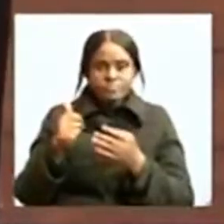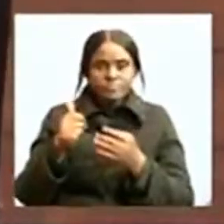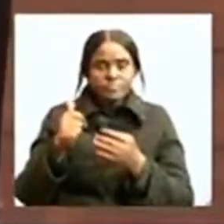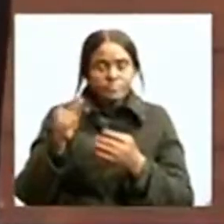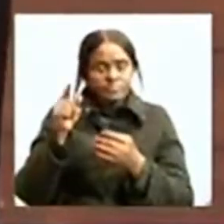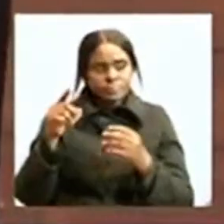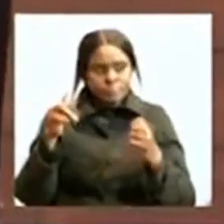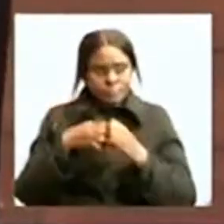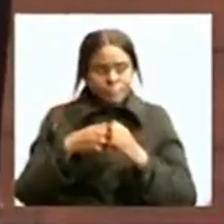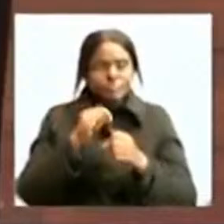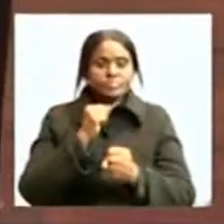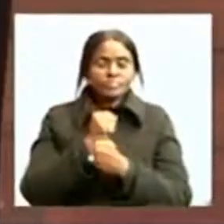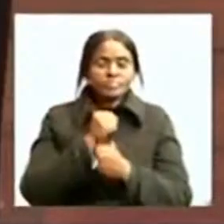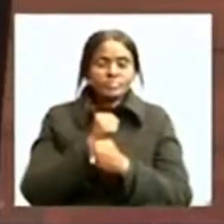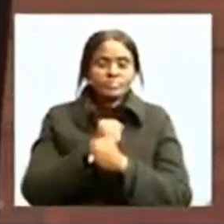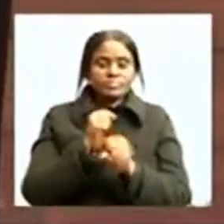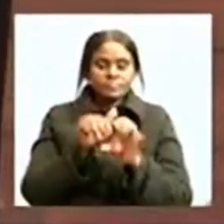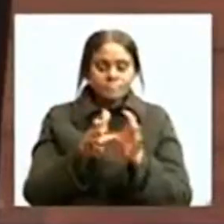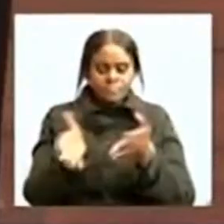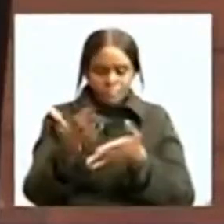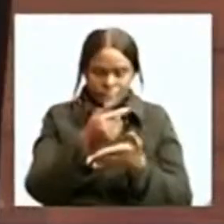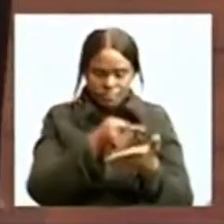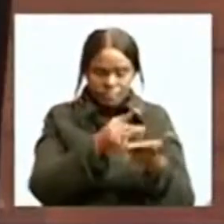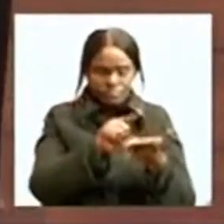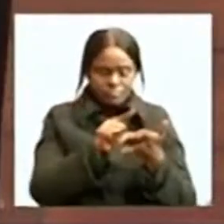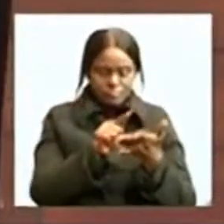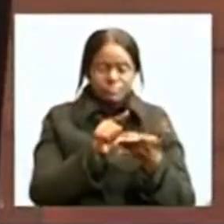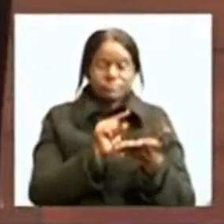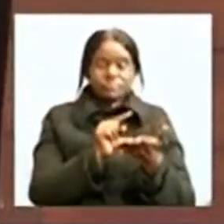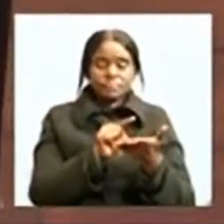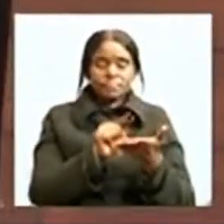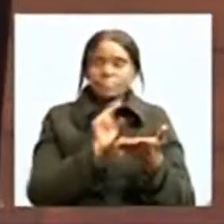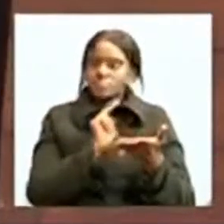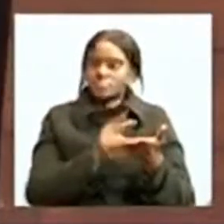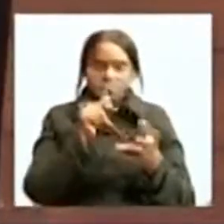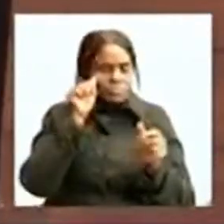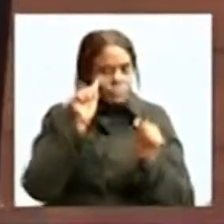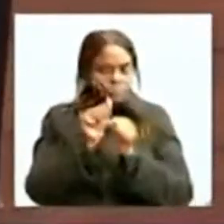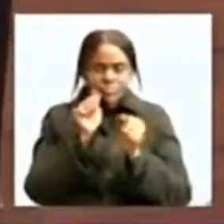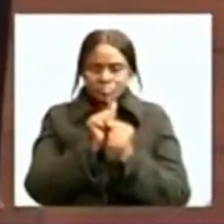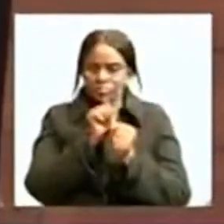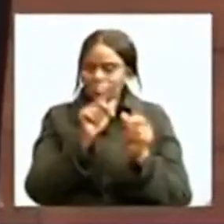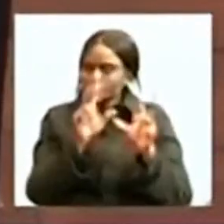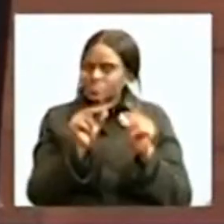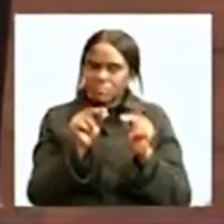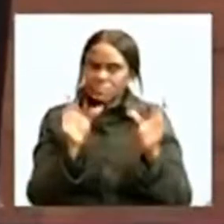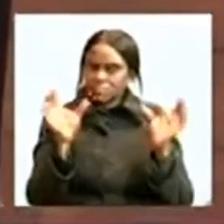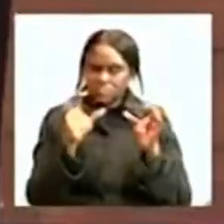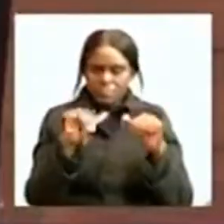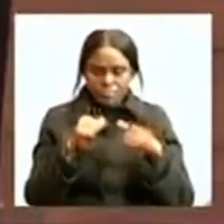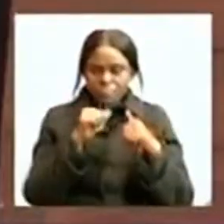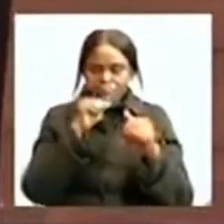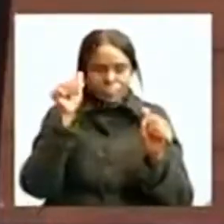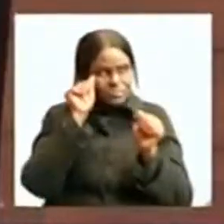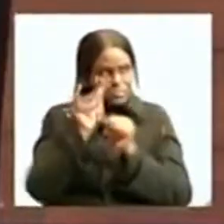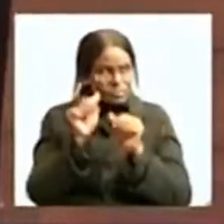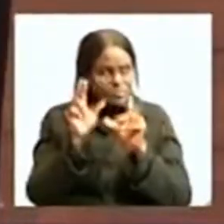front row in recovering these loans. We didn't agree with them as a committee. No. We are not